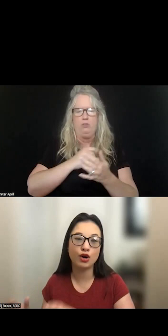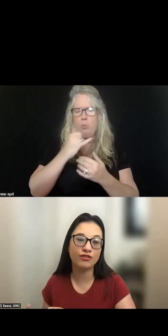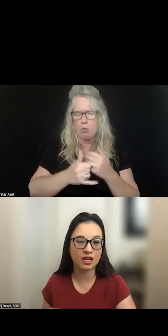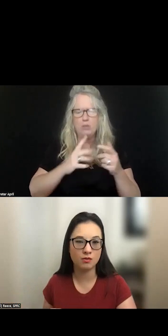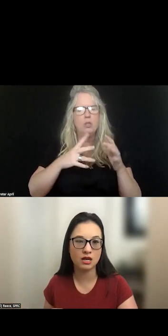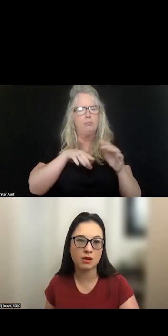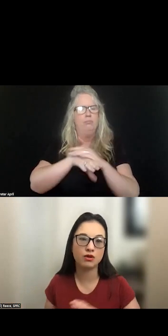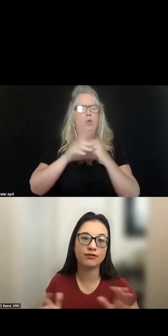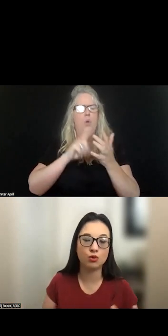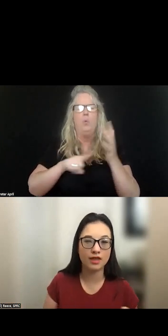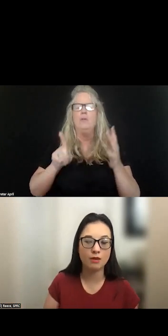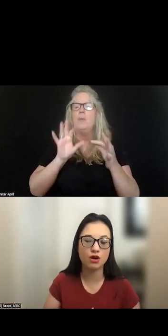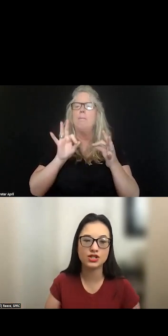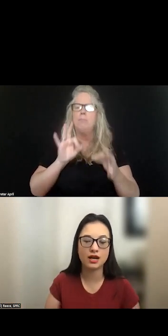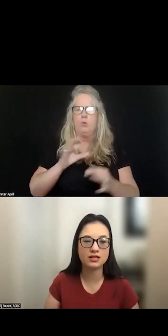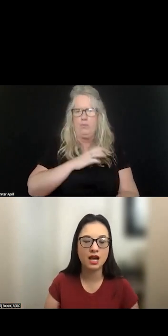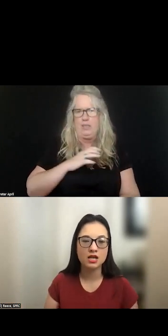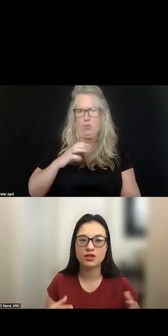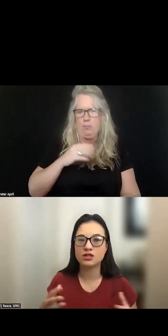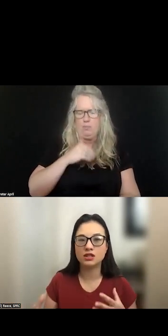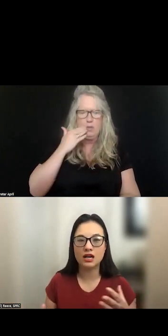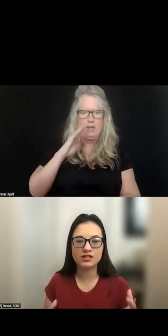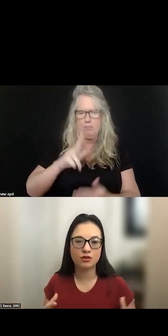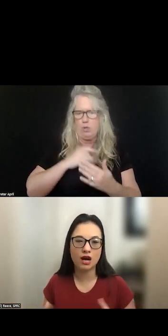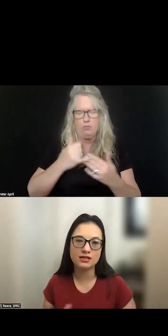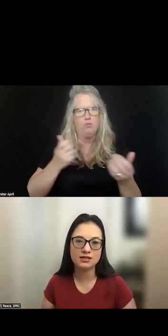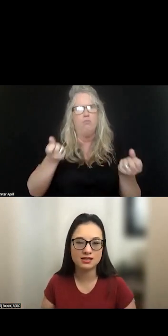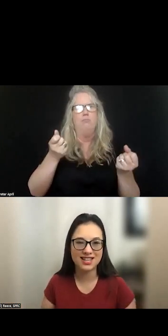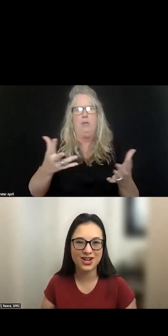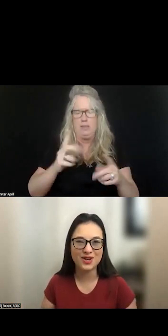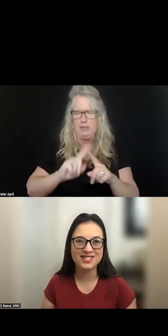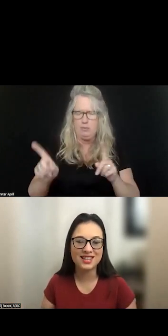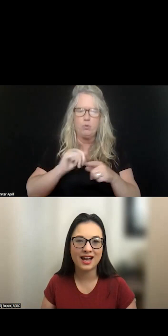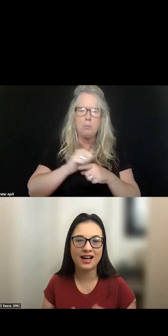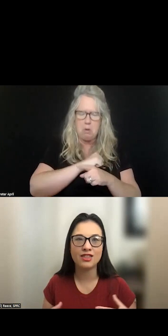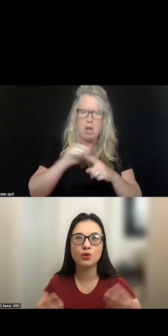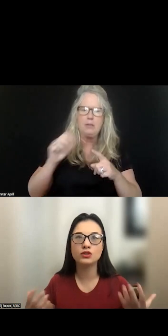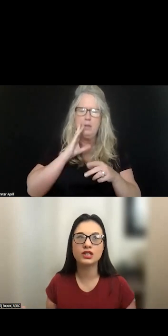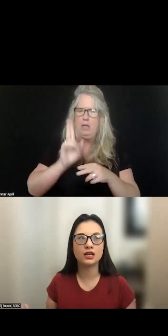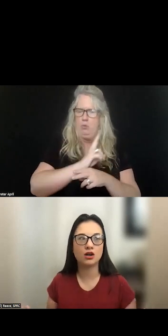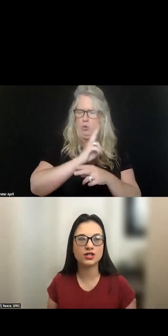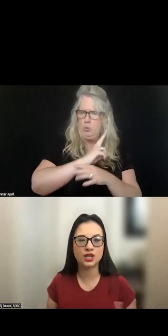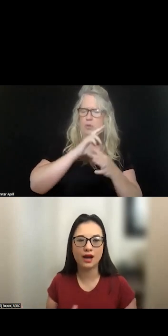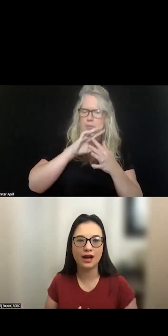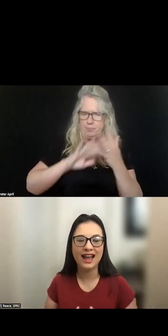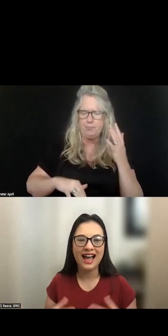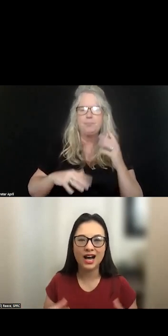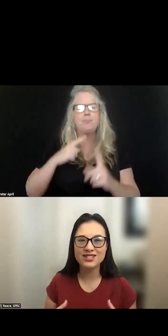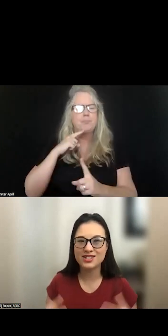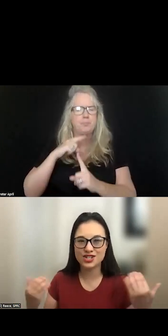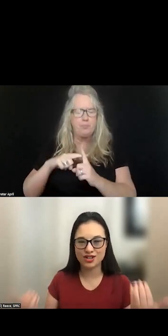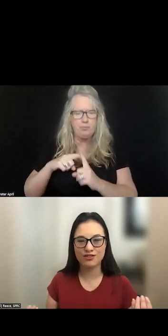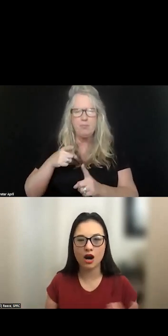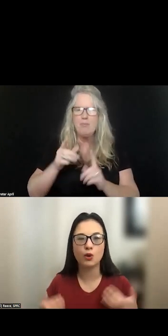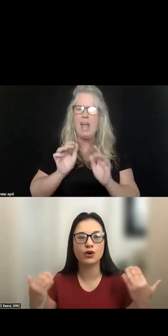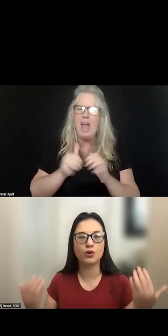the perfect committee member for that project. So there's a lot of different practices that go into that. And then we're looking also at, how does